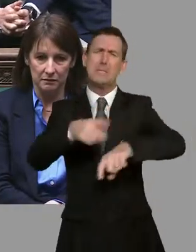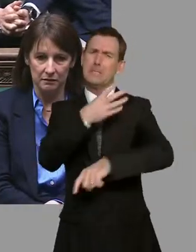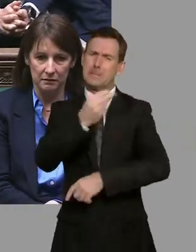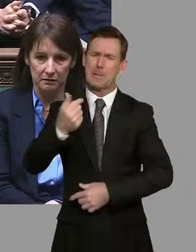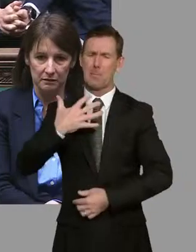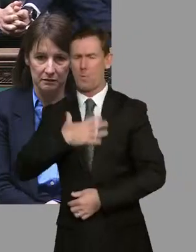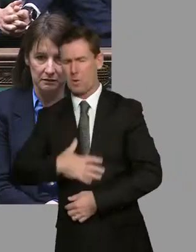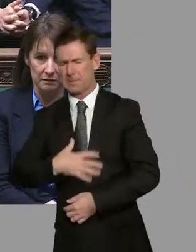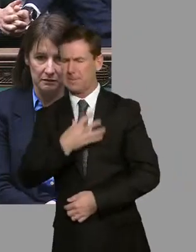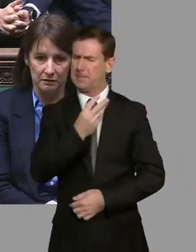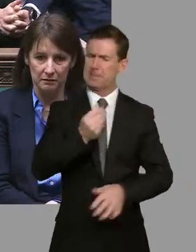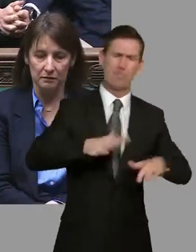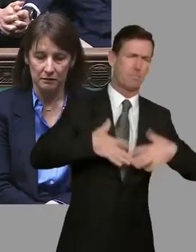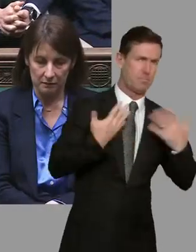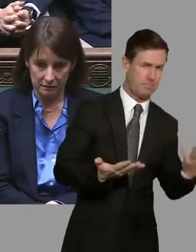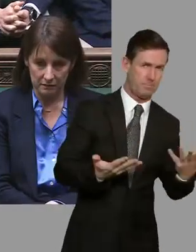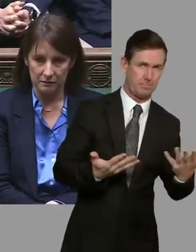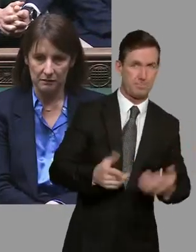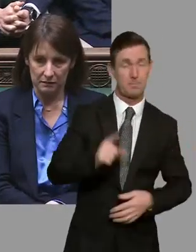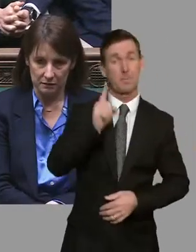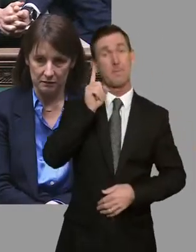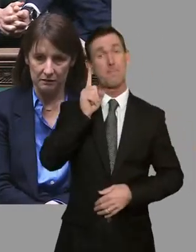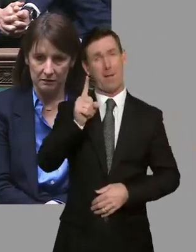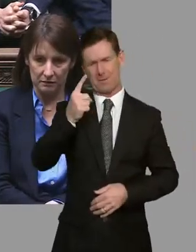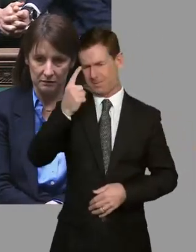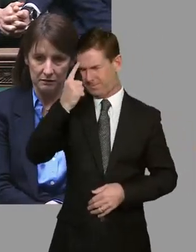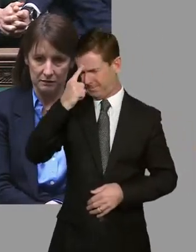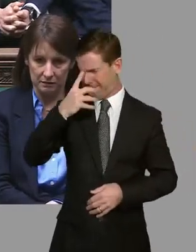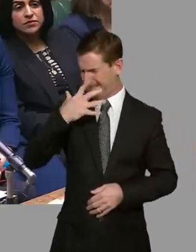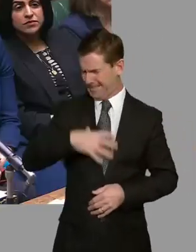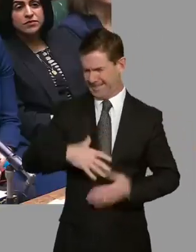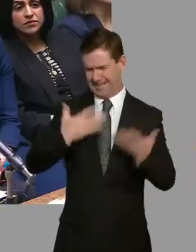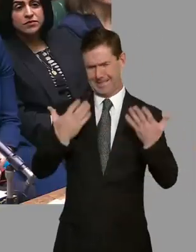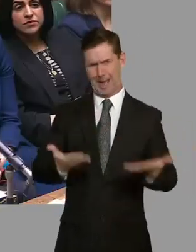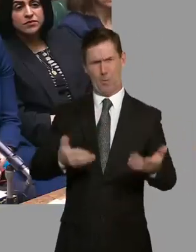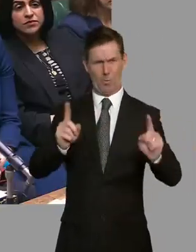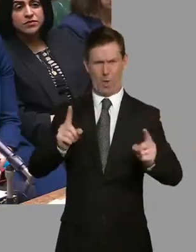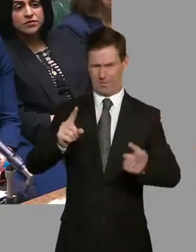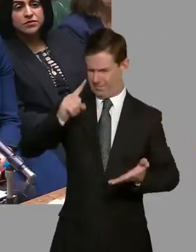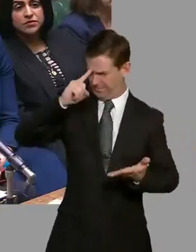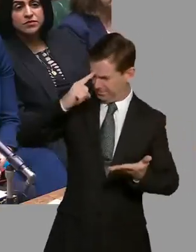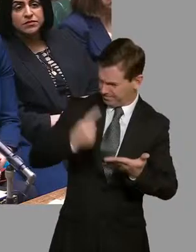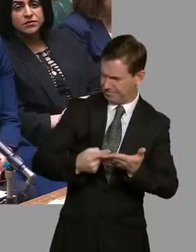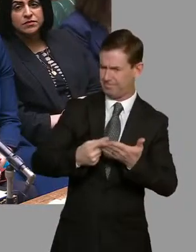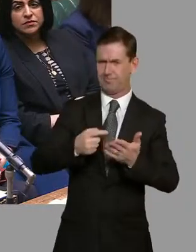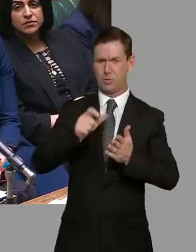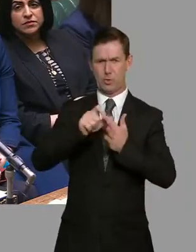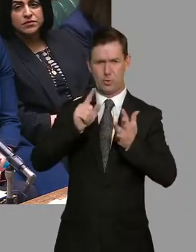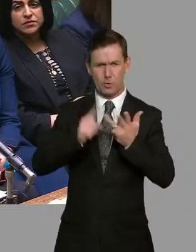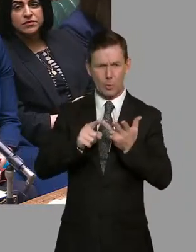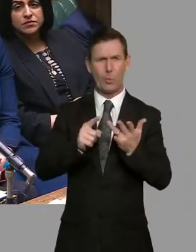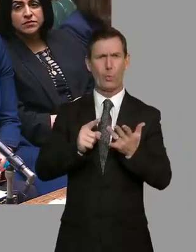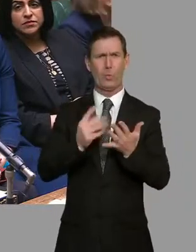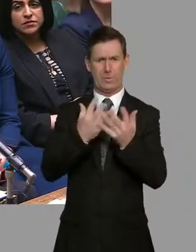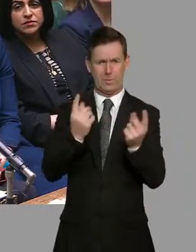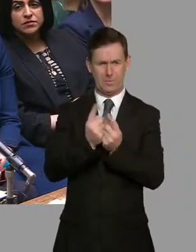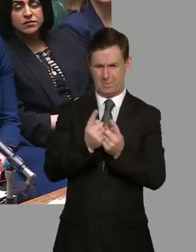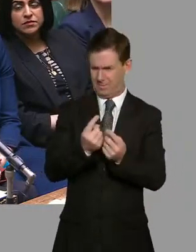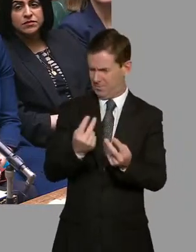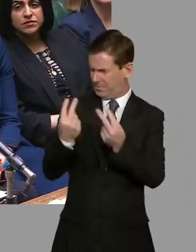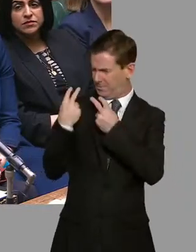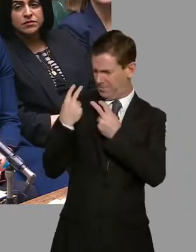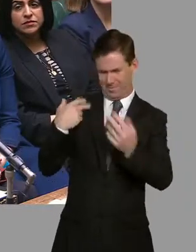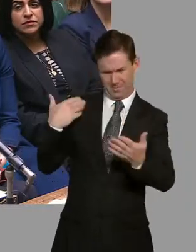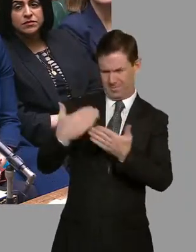needed now is action on what we already know. We already know, myself from personal knowledge when I was Chief Prosecutor,